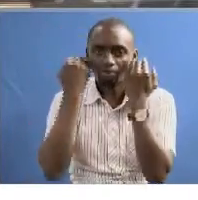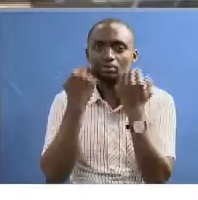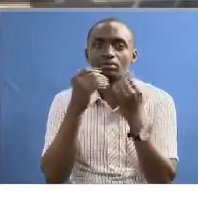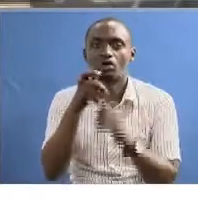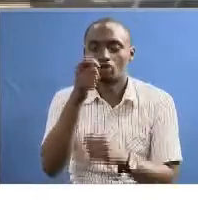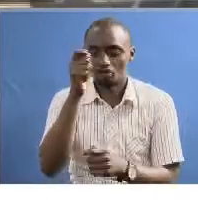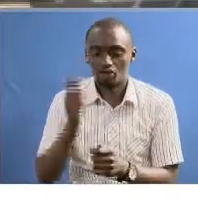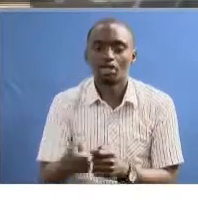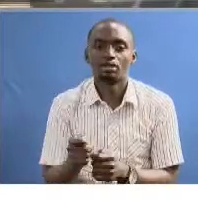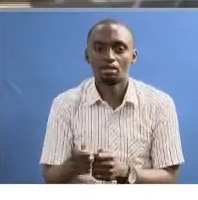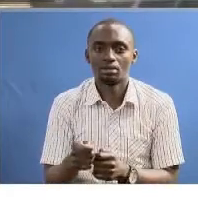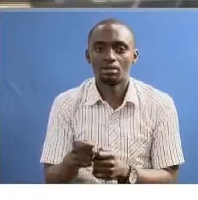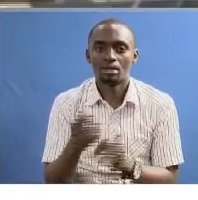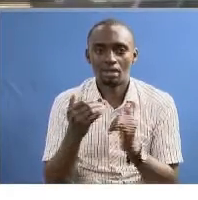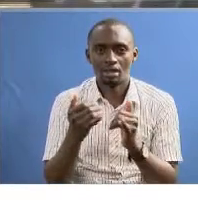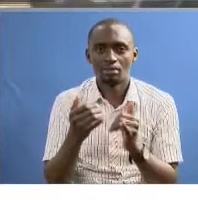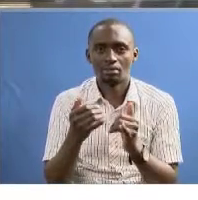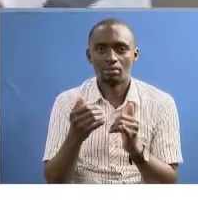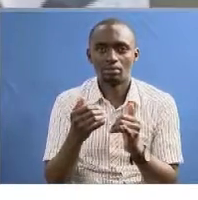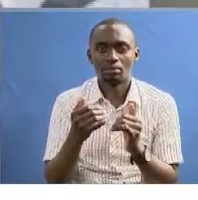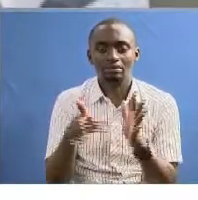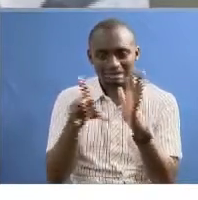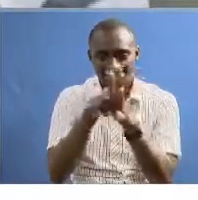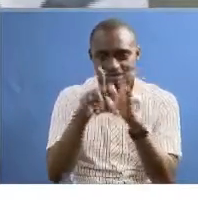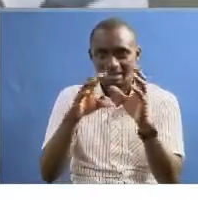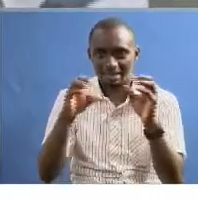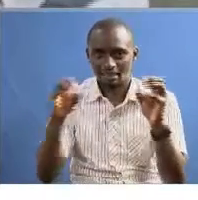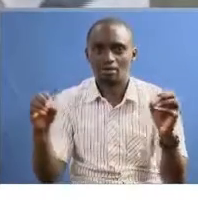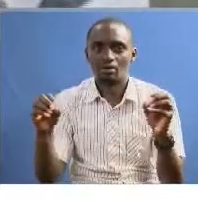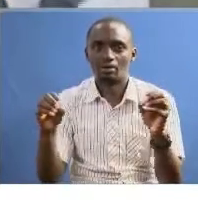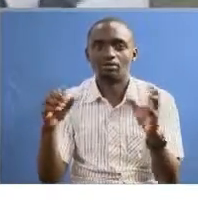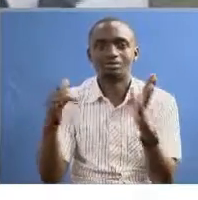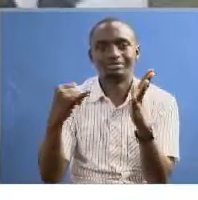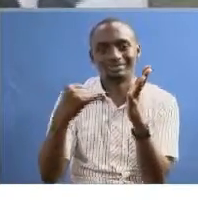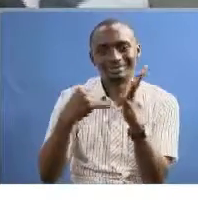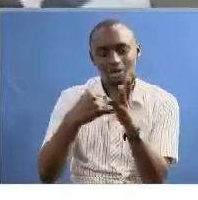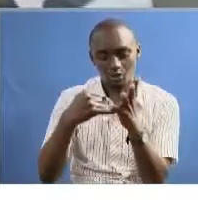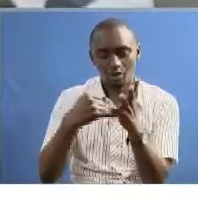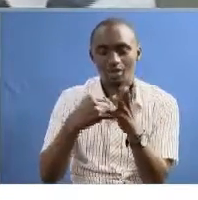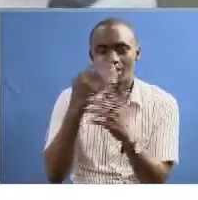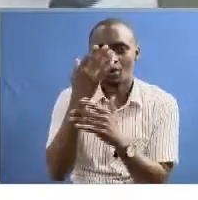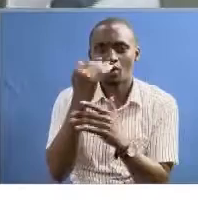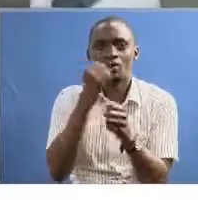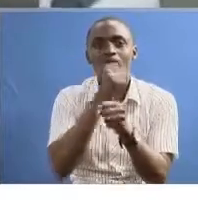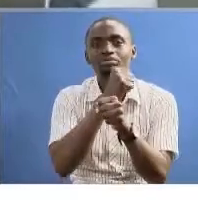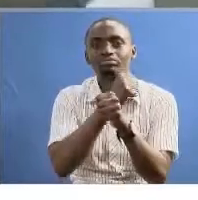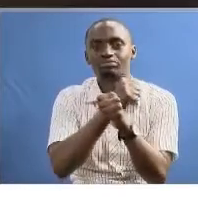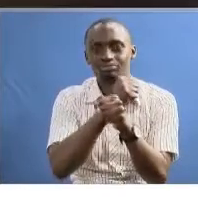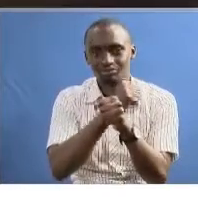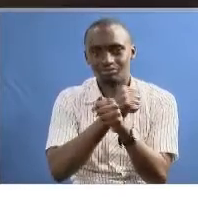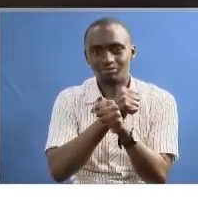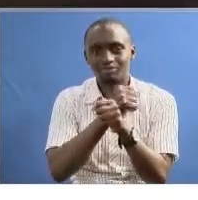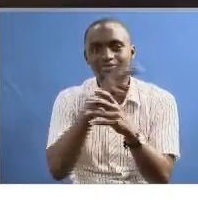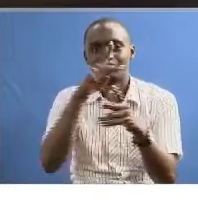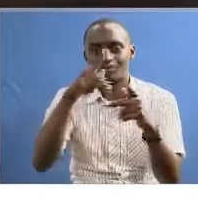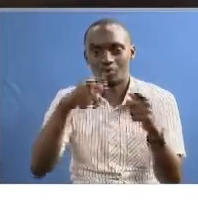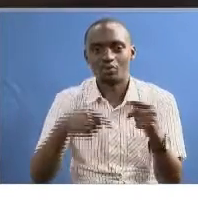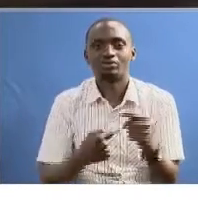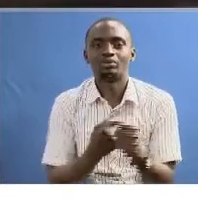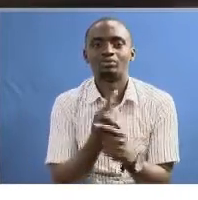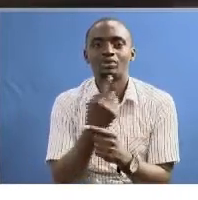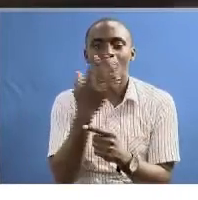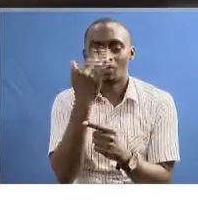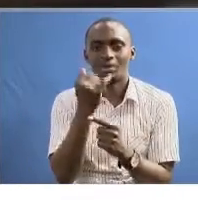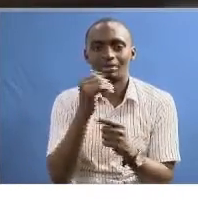and magistrates have a legal immunity, arguing that the DPP has not cited the laws that Kagoni has broken